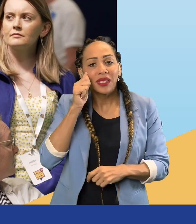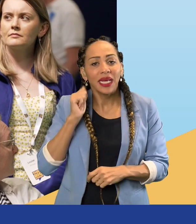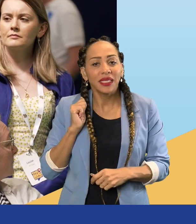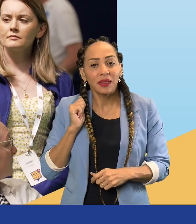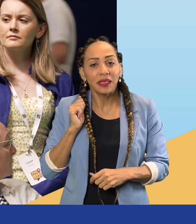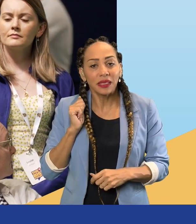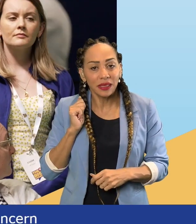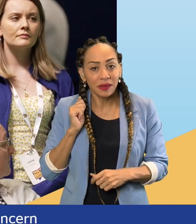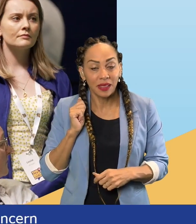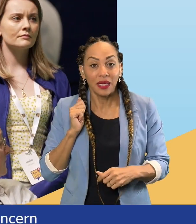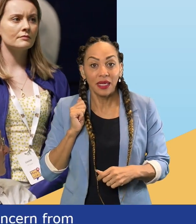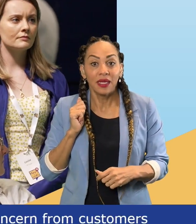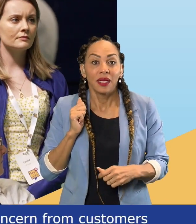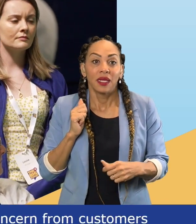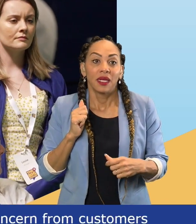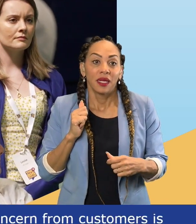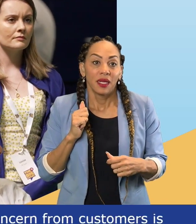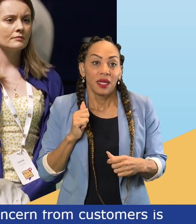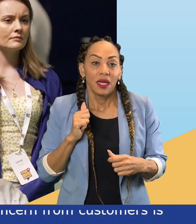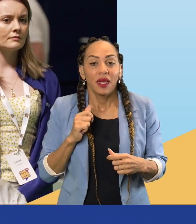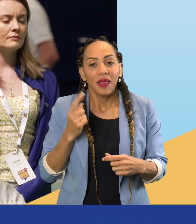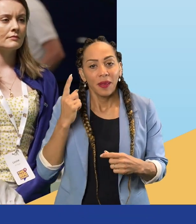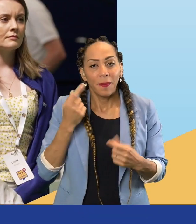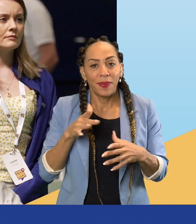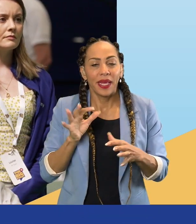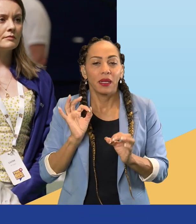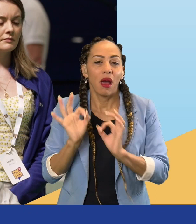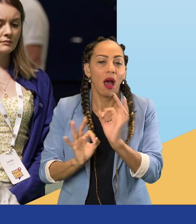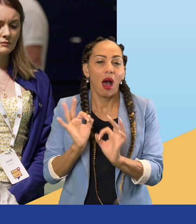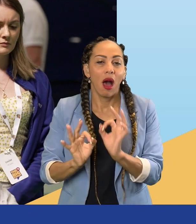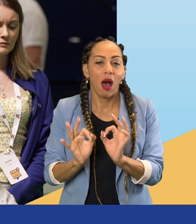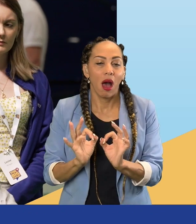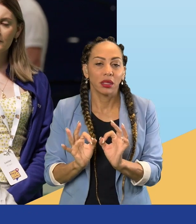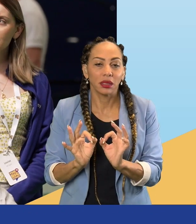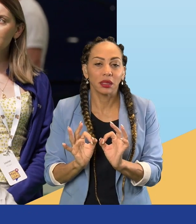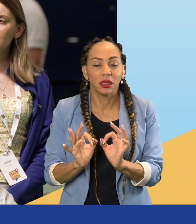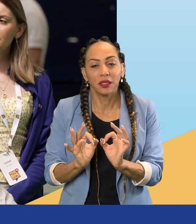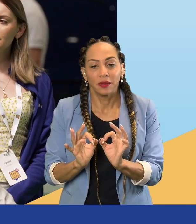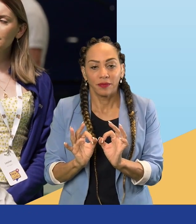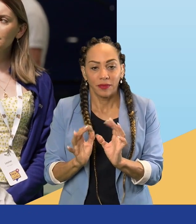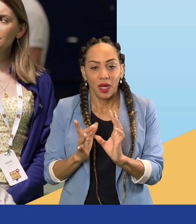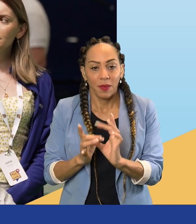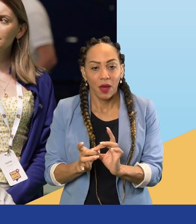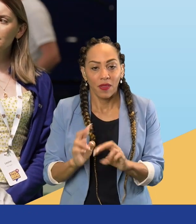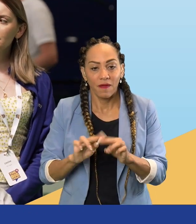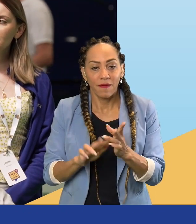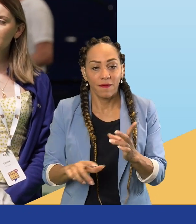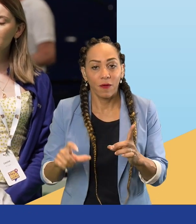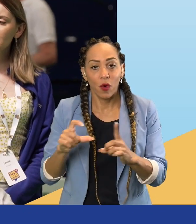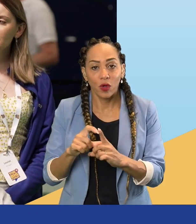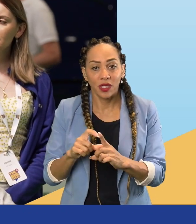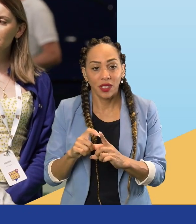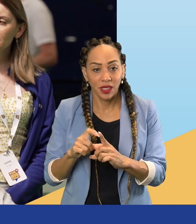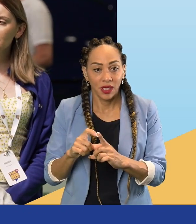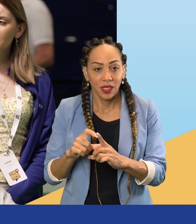popular cars, like the Ford Tourneo Connect, VW Caddy, aren't on the scheme, and they're the only cars that